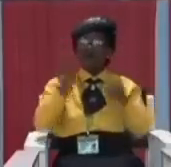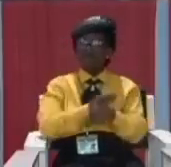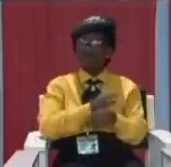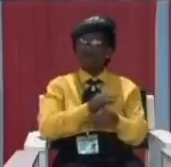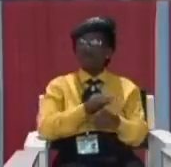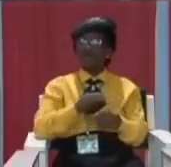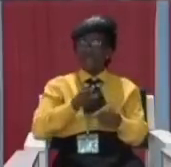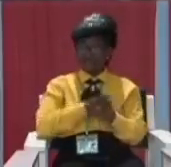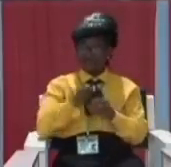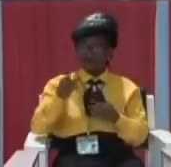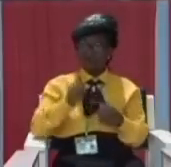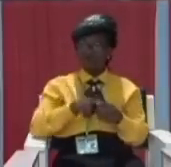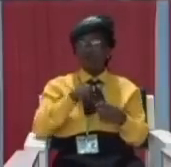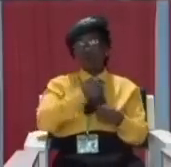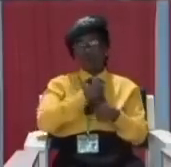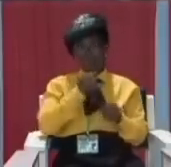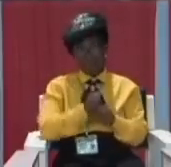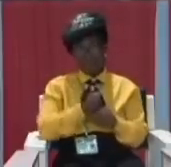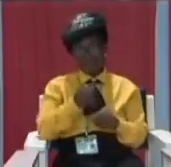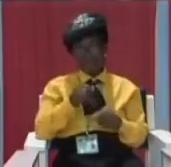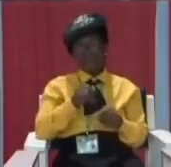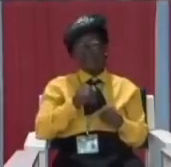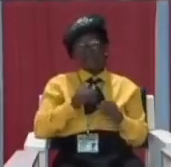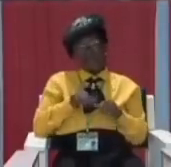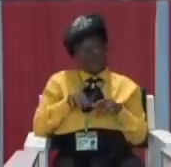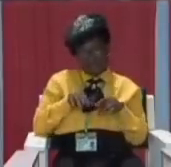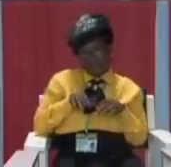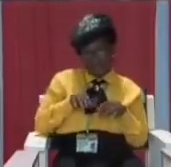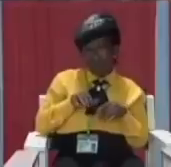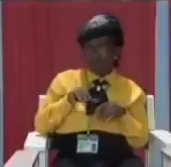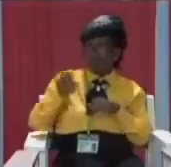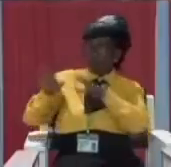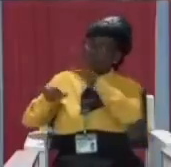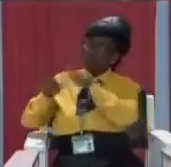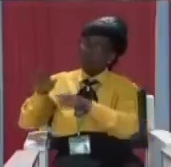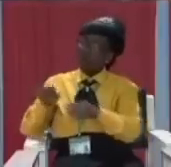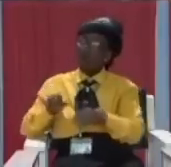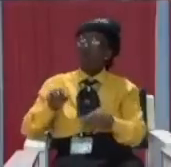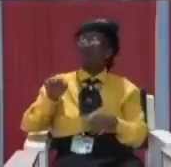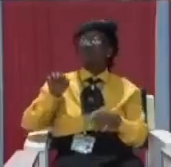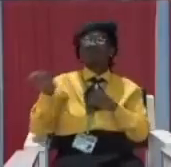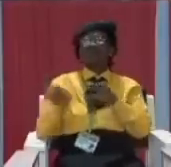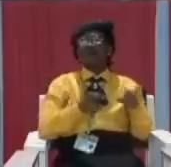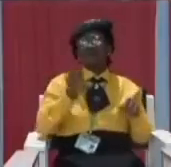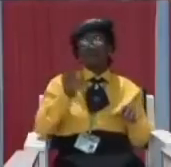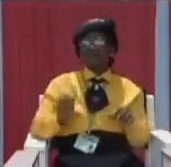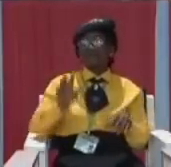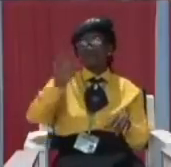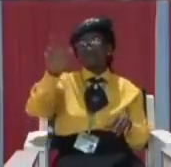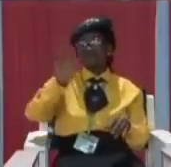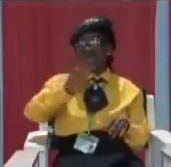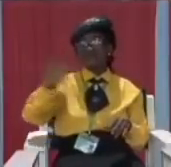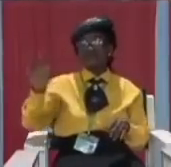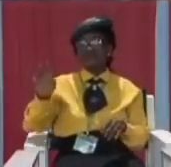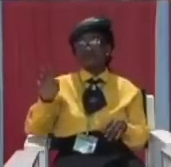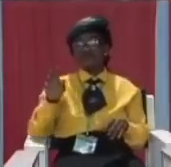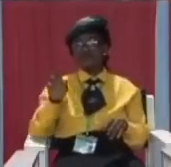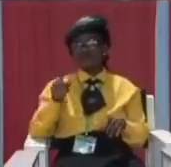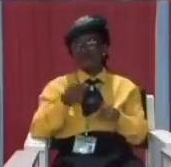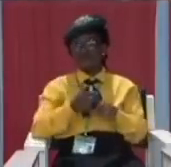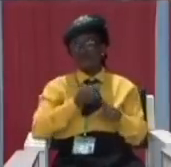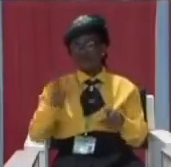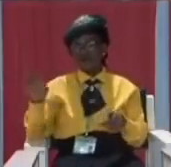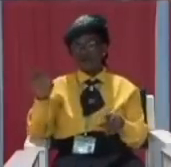walk. Acts of the Apostles chapter 3 from verse 1 to